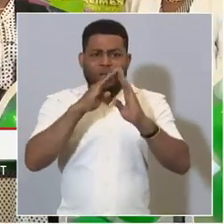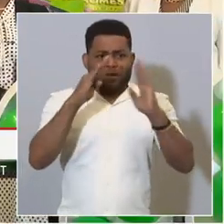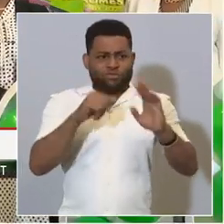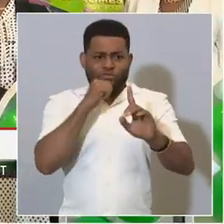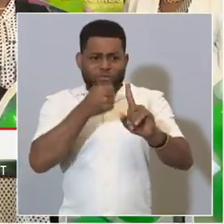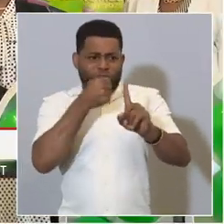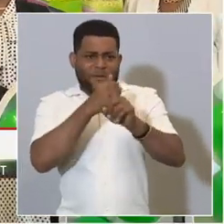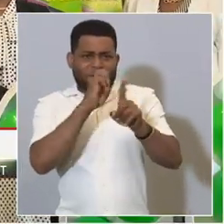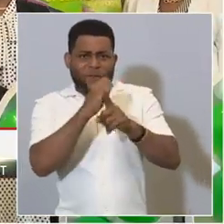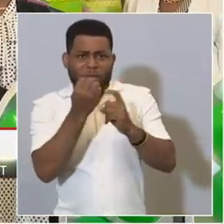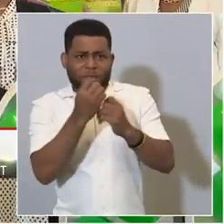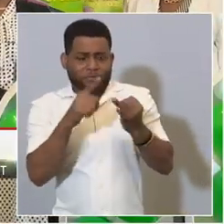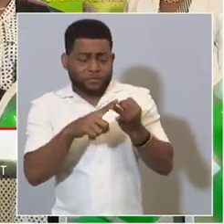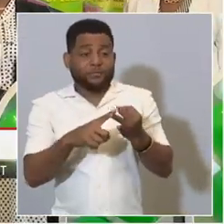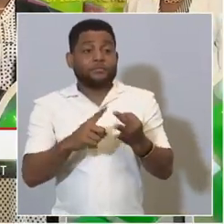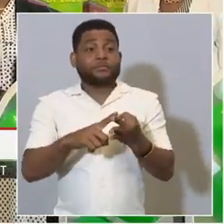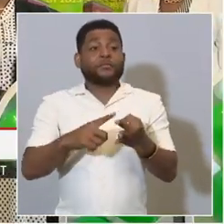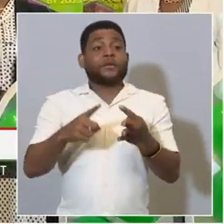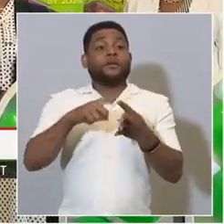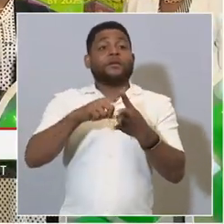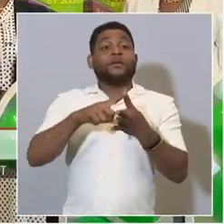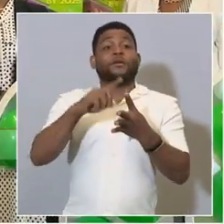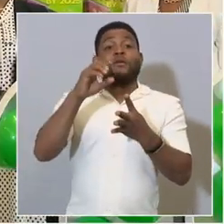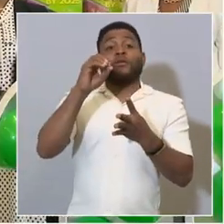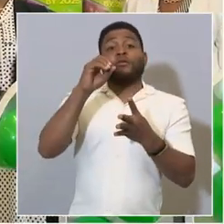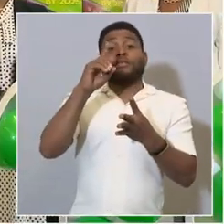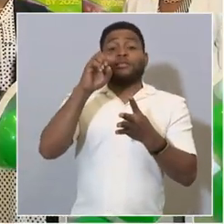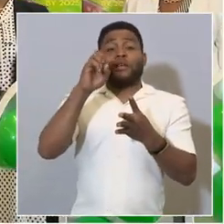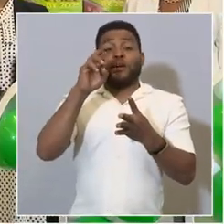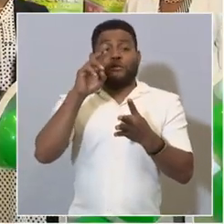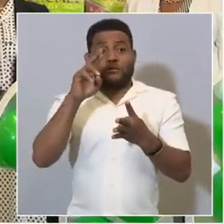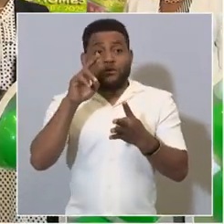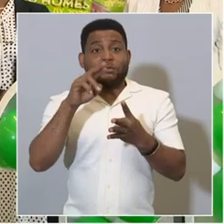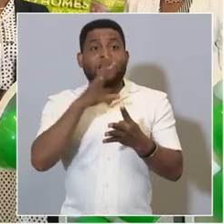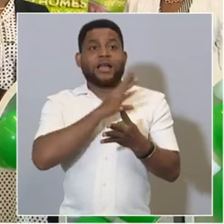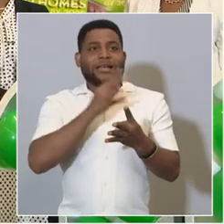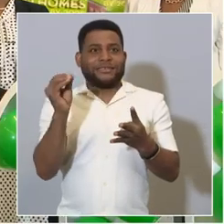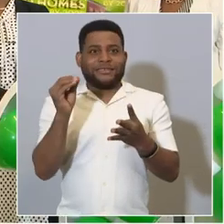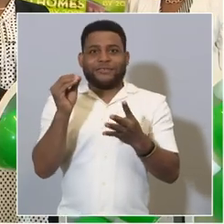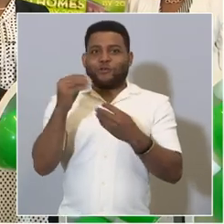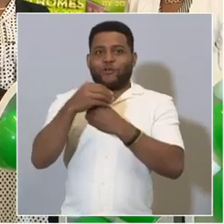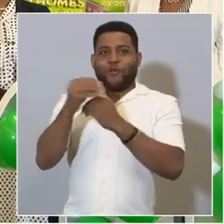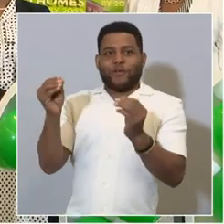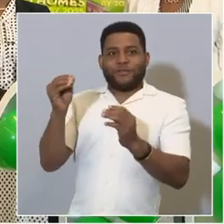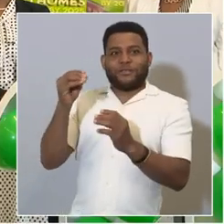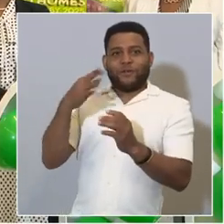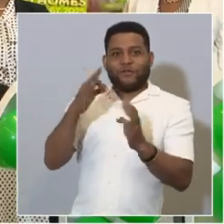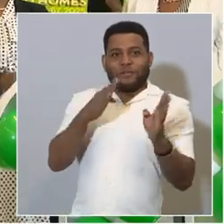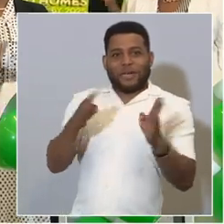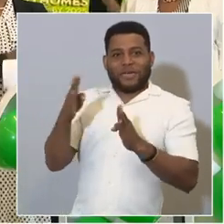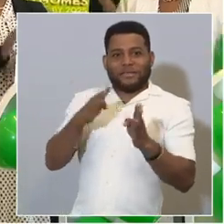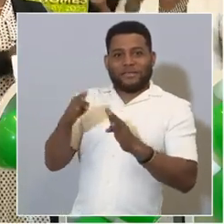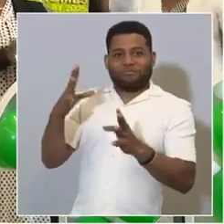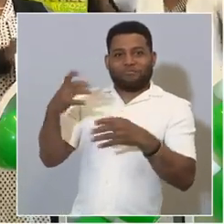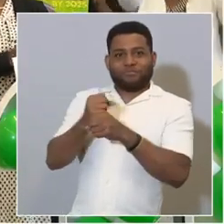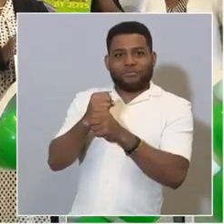Office of Planning for also setting goals and for bringing all of the stakeholders together and making sure that we're coordinated. Thank you,